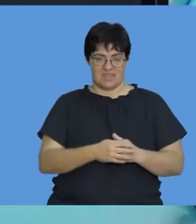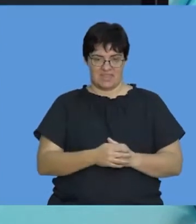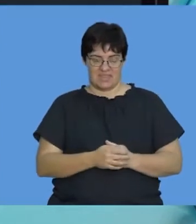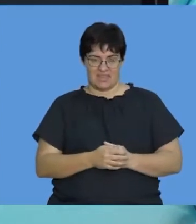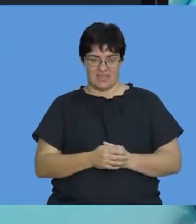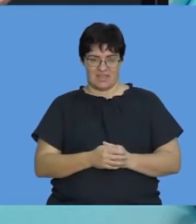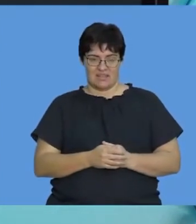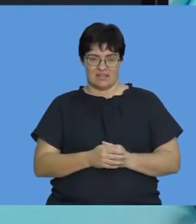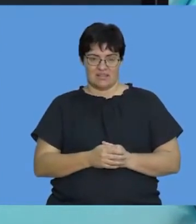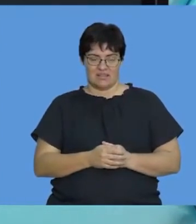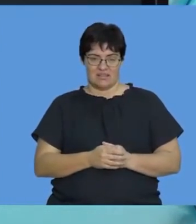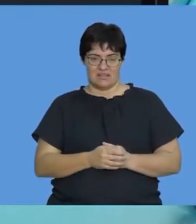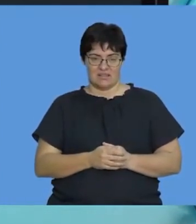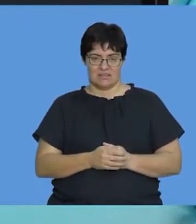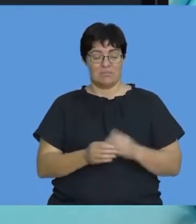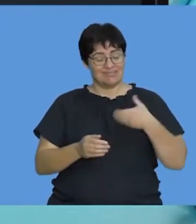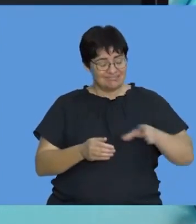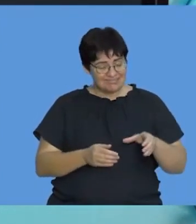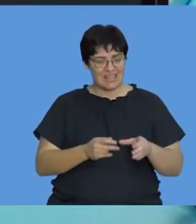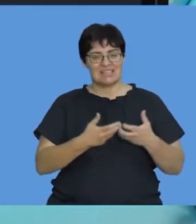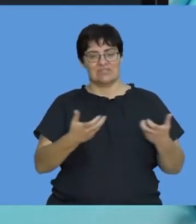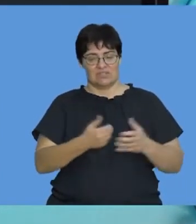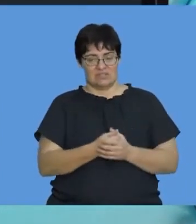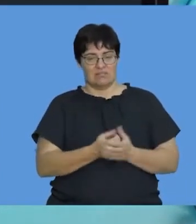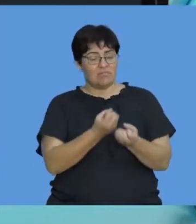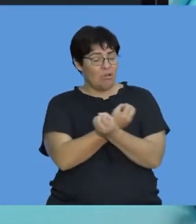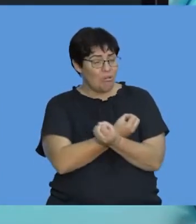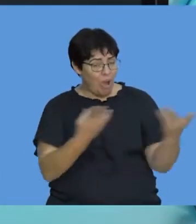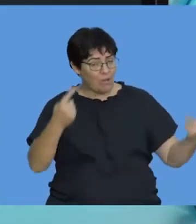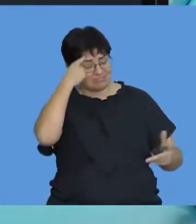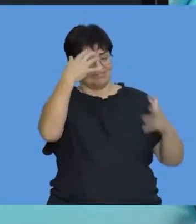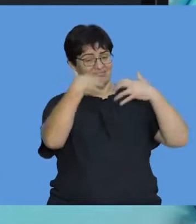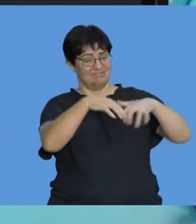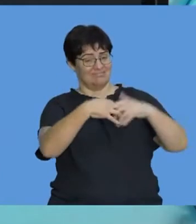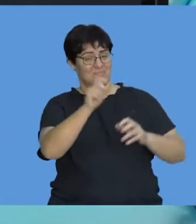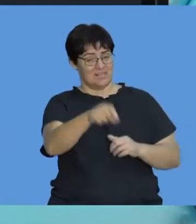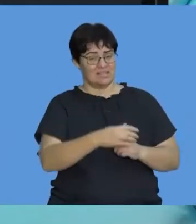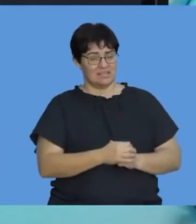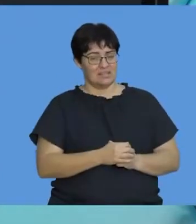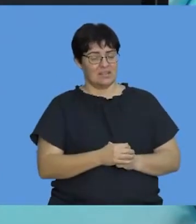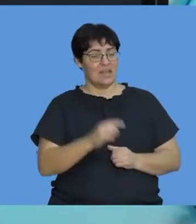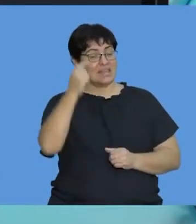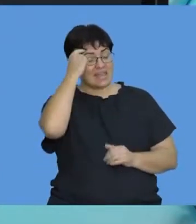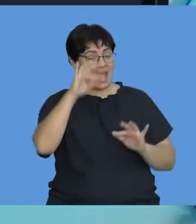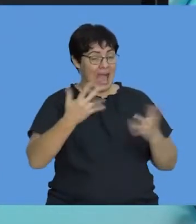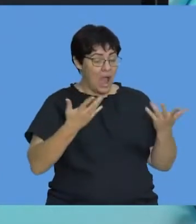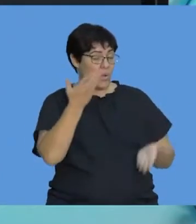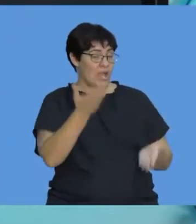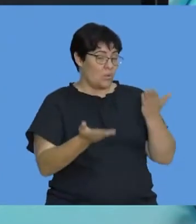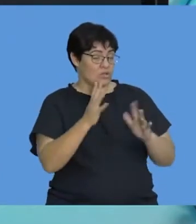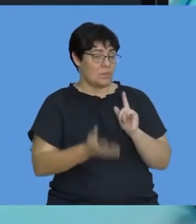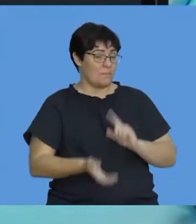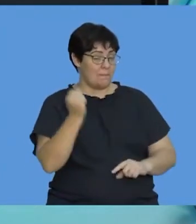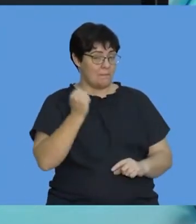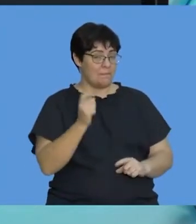course, it's a section on its own with Newton's laws. Okay, lots to think about. Think about how we got